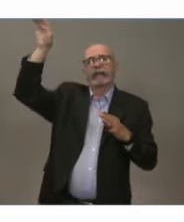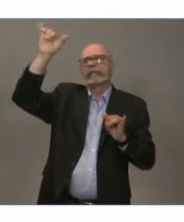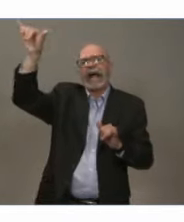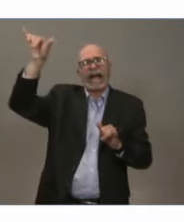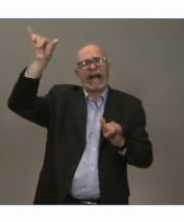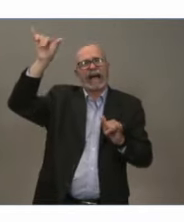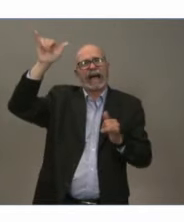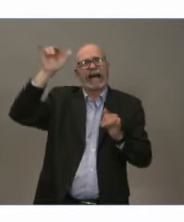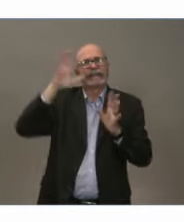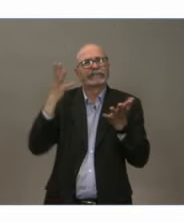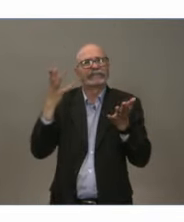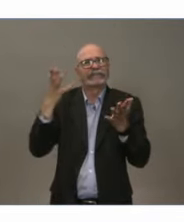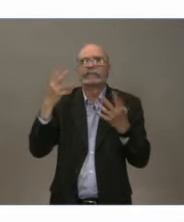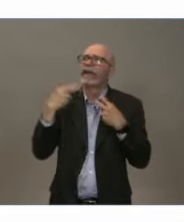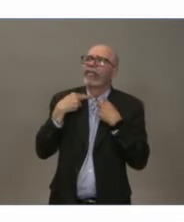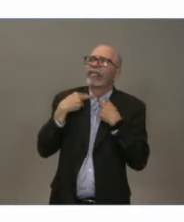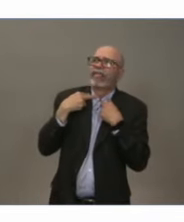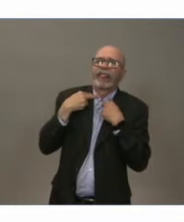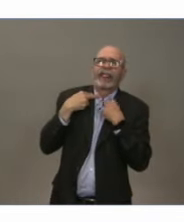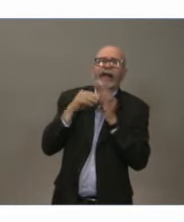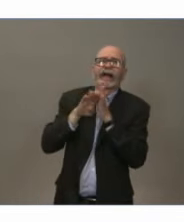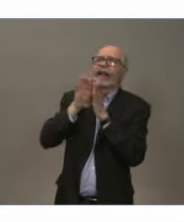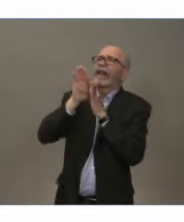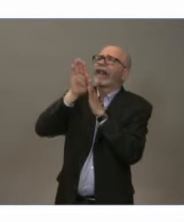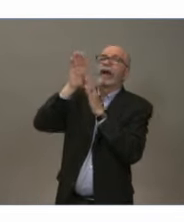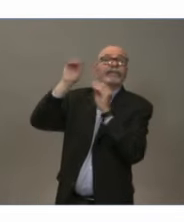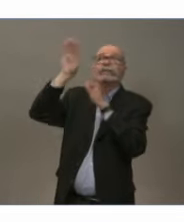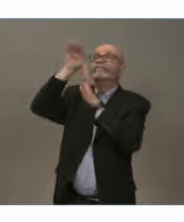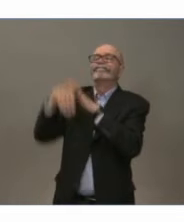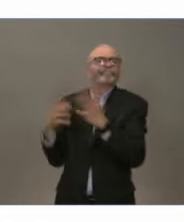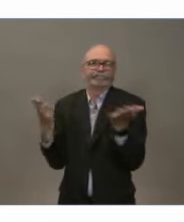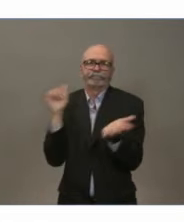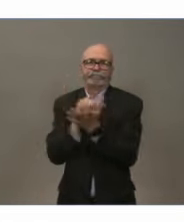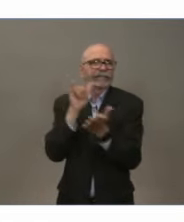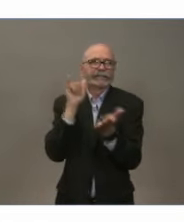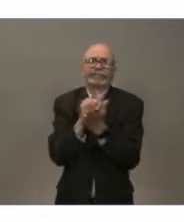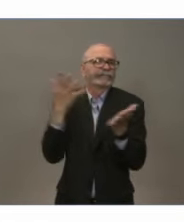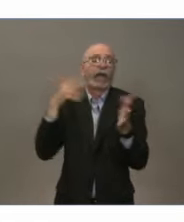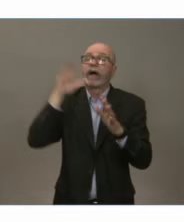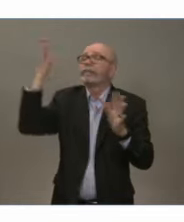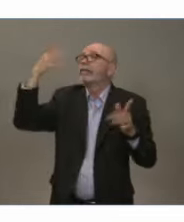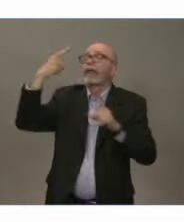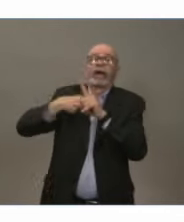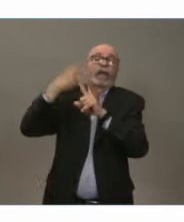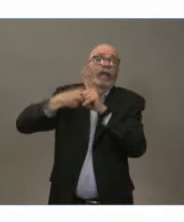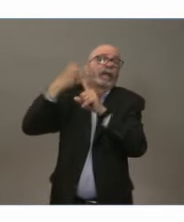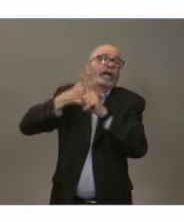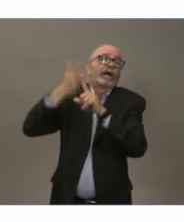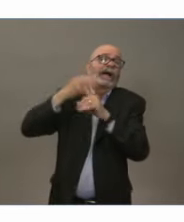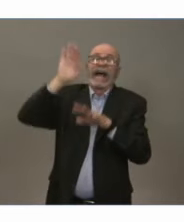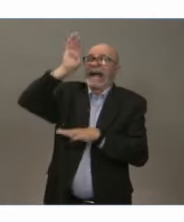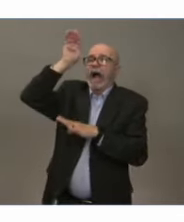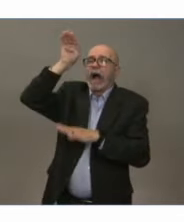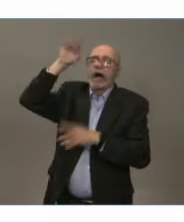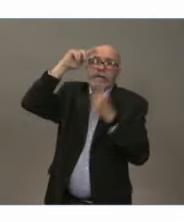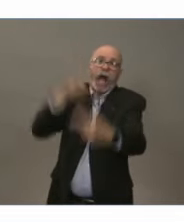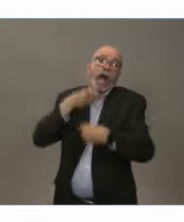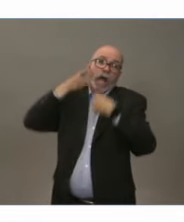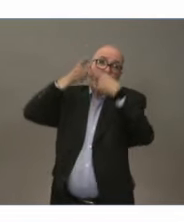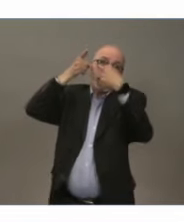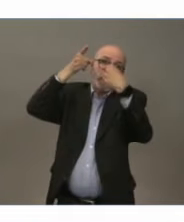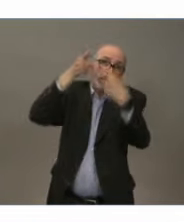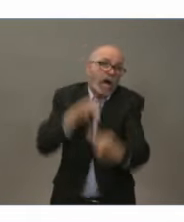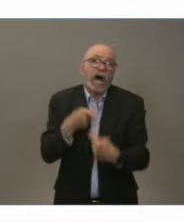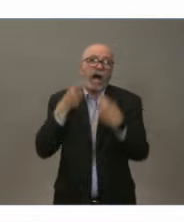for a very, very long time. So it means we're in this for months to come if we do not continue to follow the good public health advice that